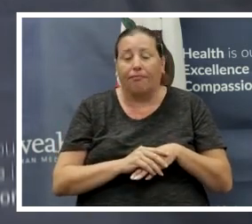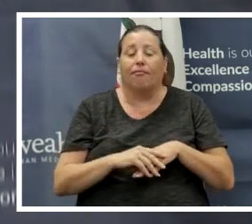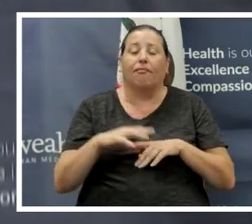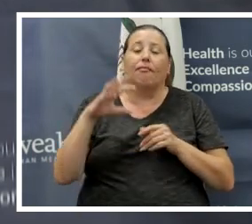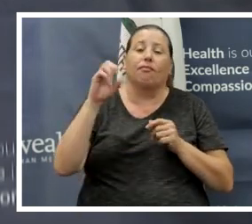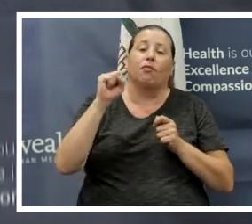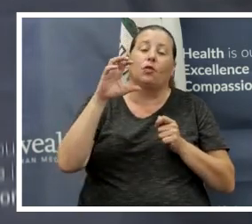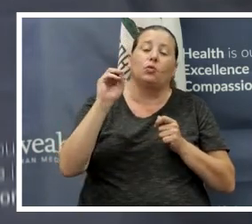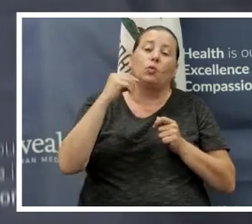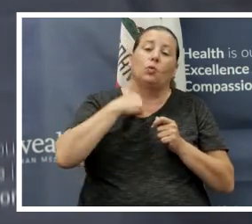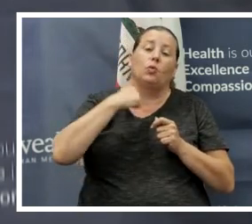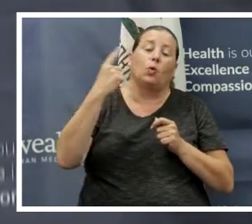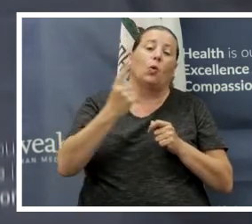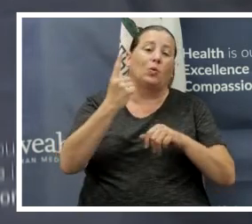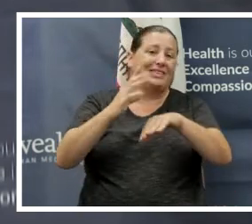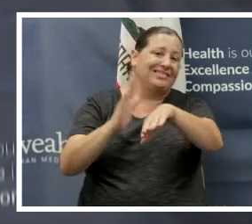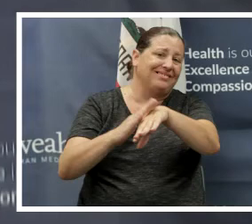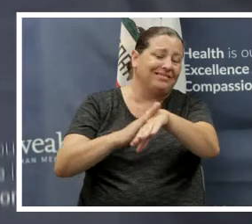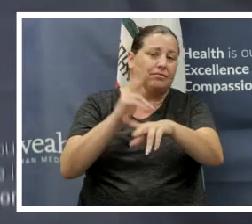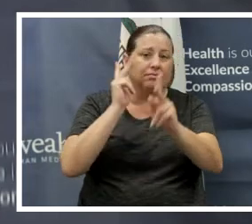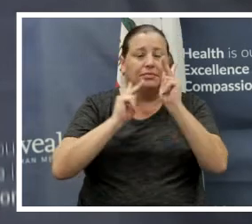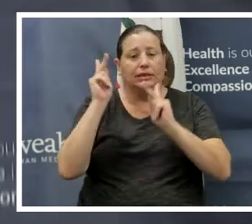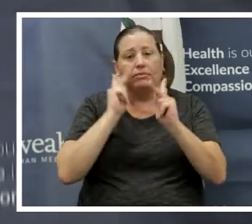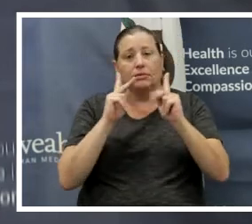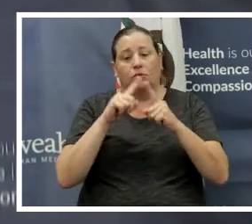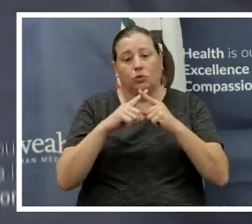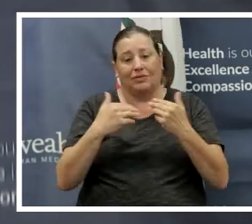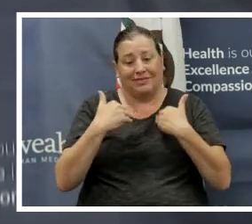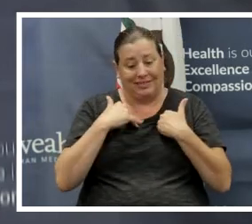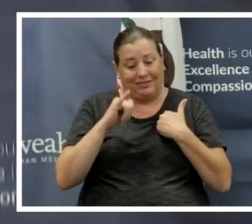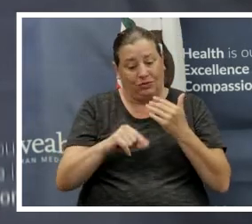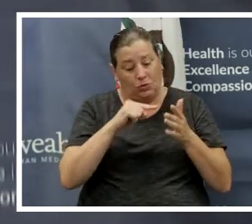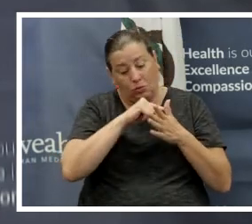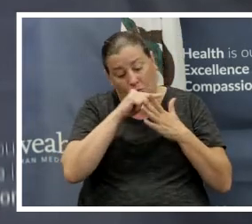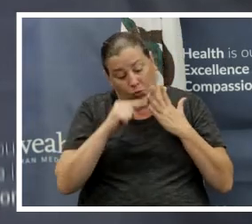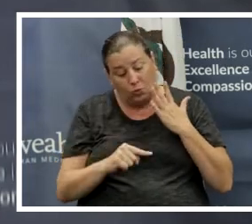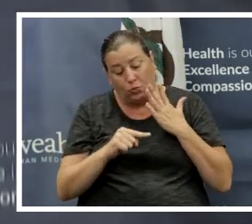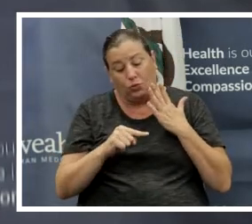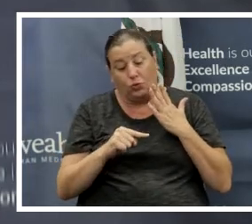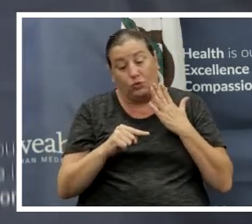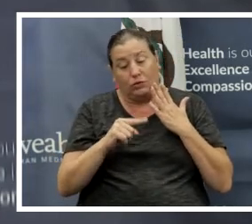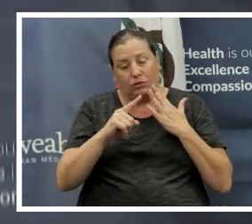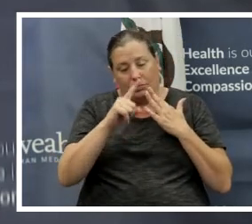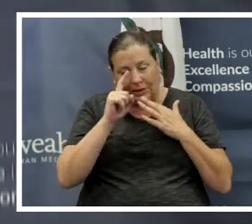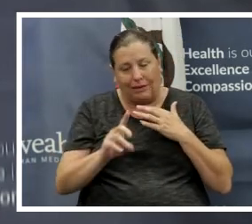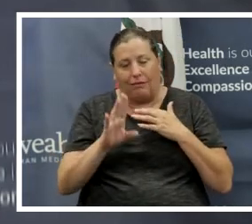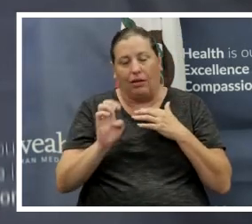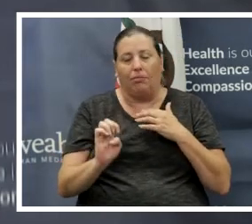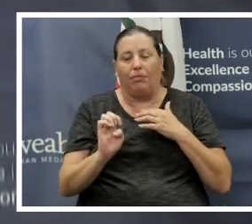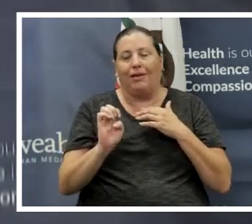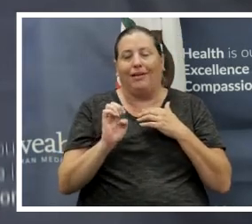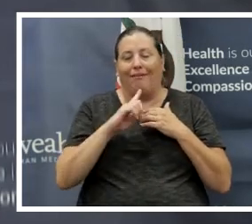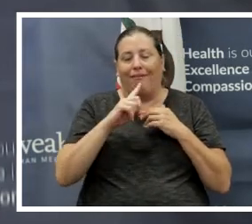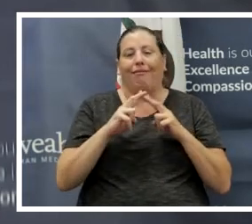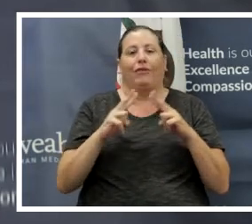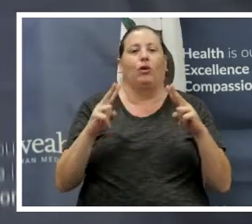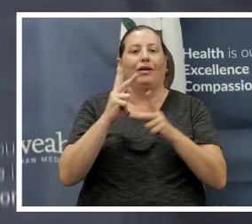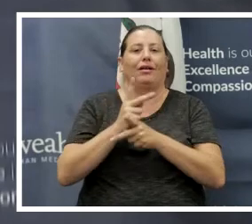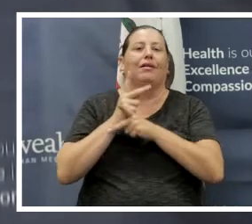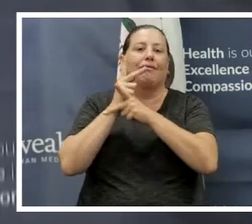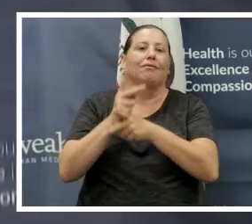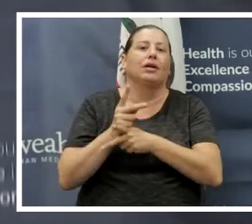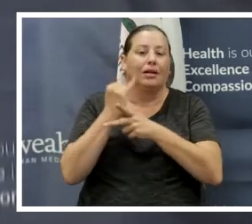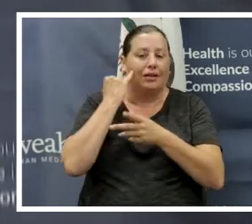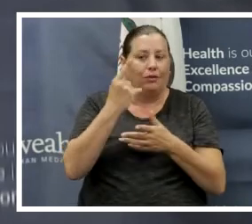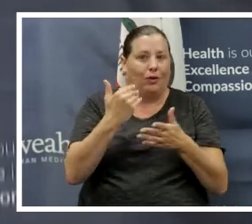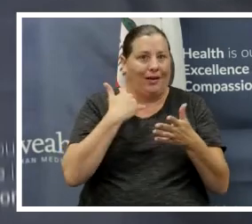I always caution people that have those chronic conditions that they need to be extra careful, They need to be extra safe because